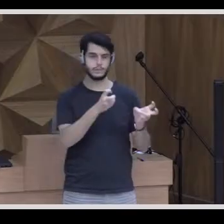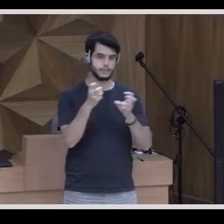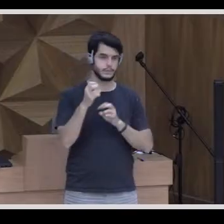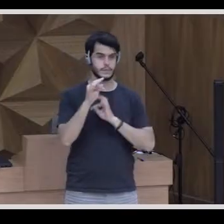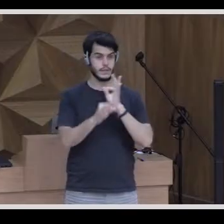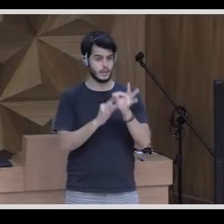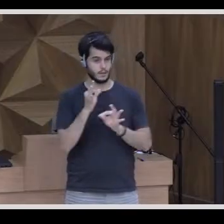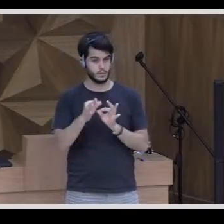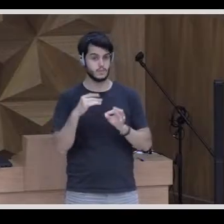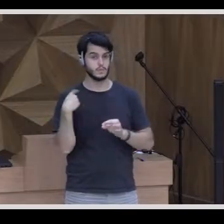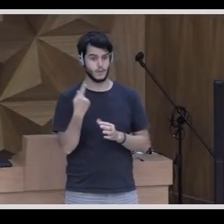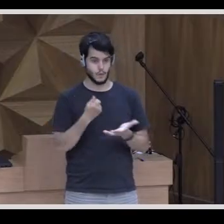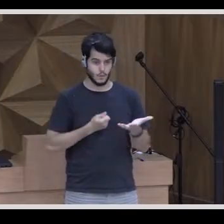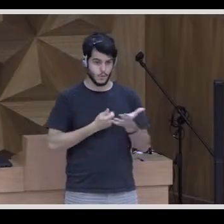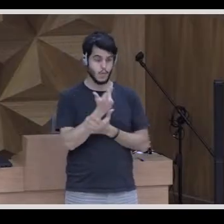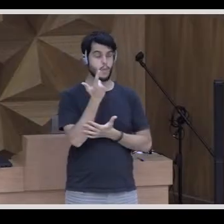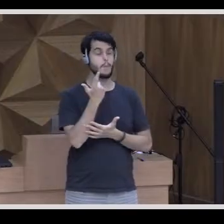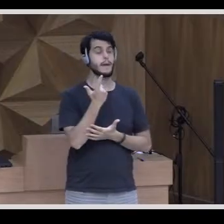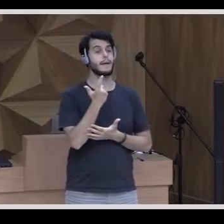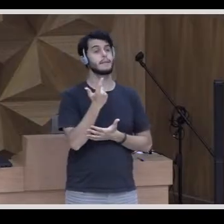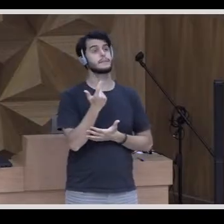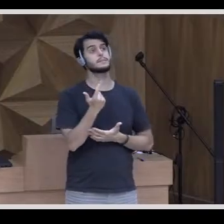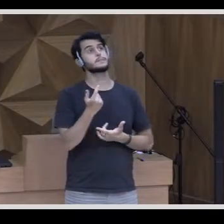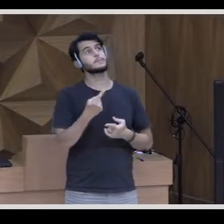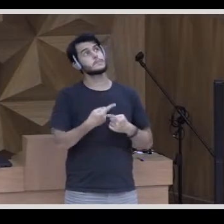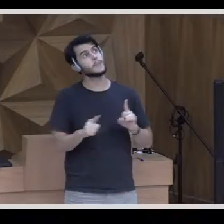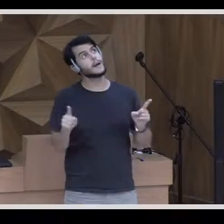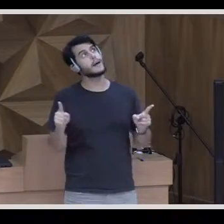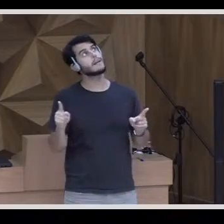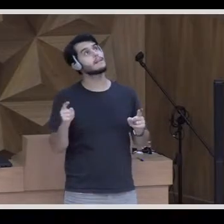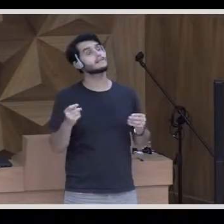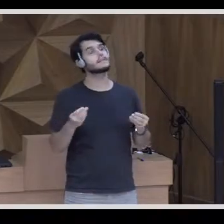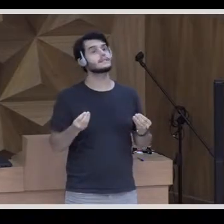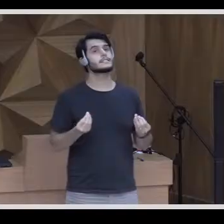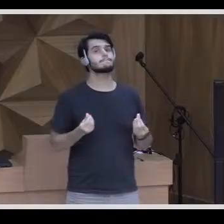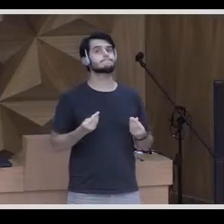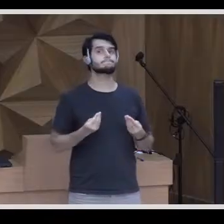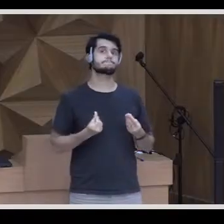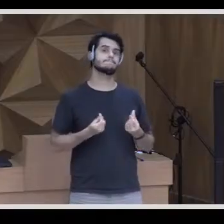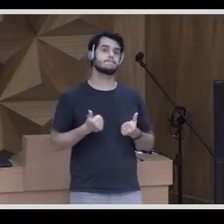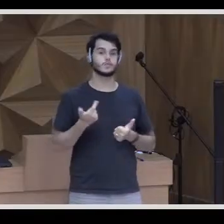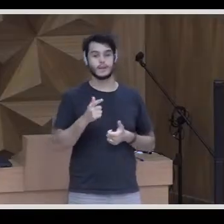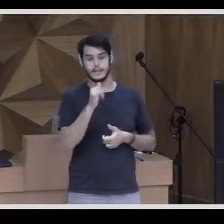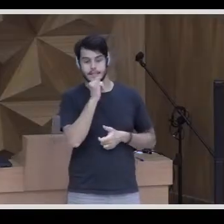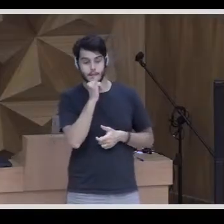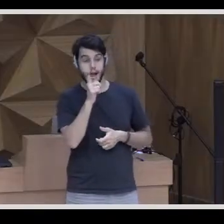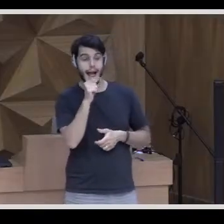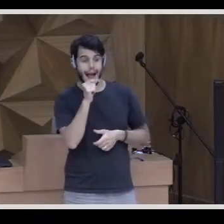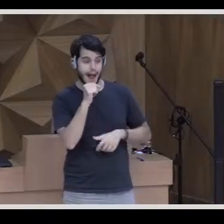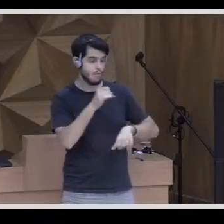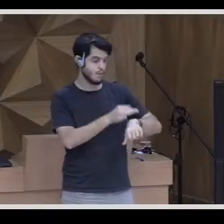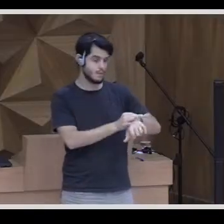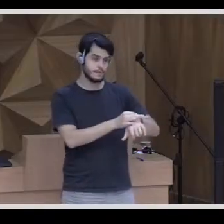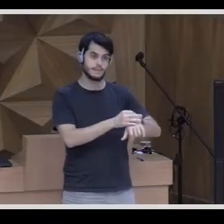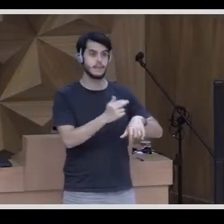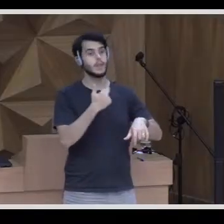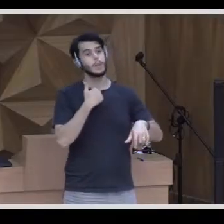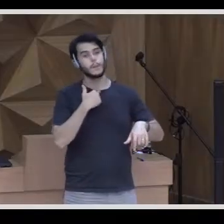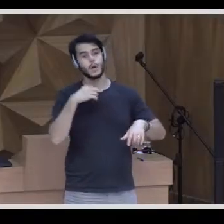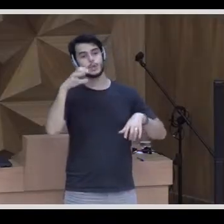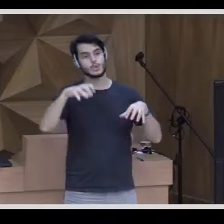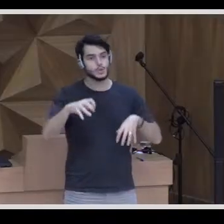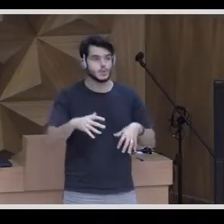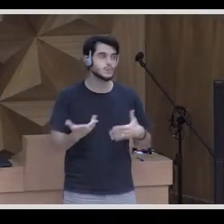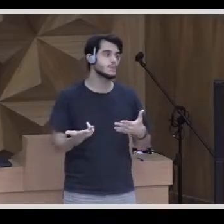weren't waterproof, or they would catch on branches and break, or they would short out because of the humidity, or the